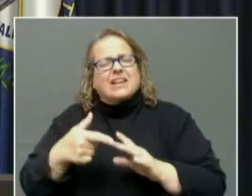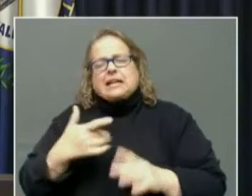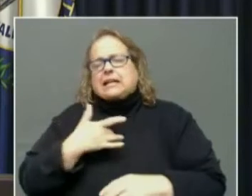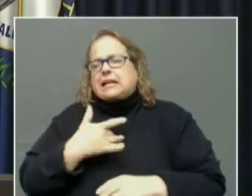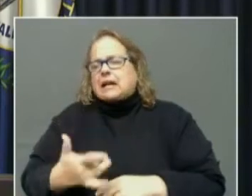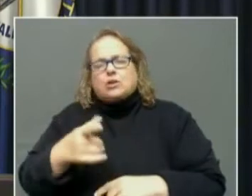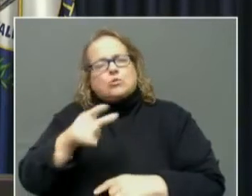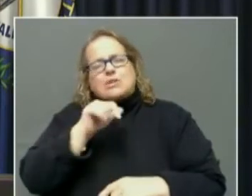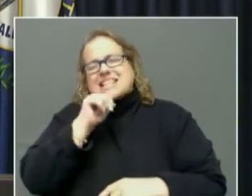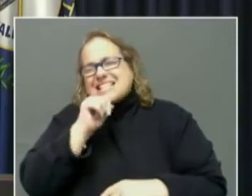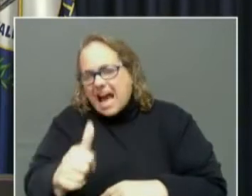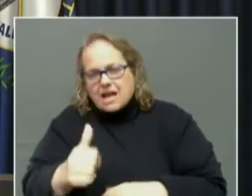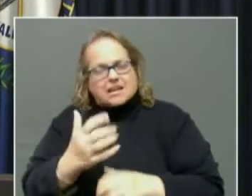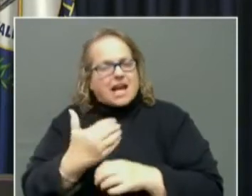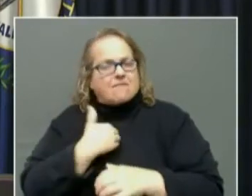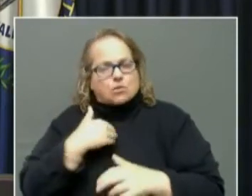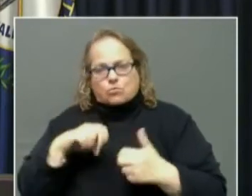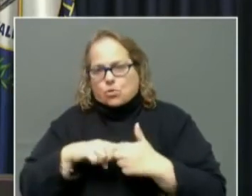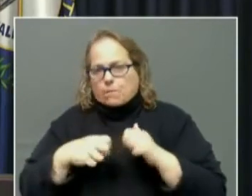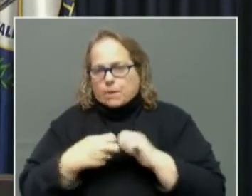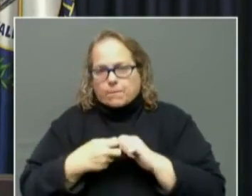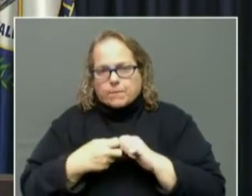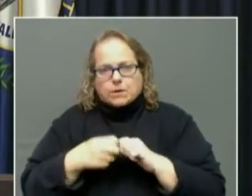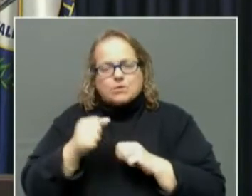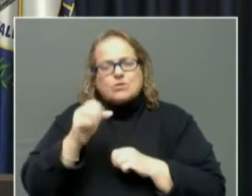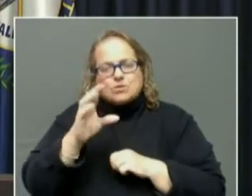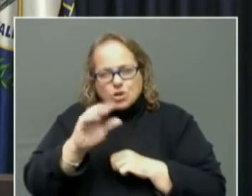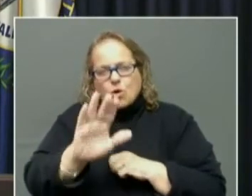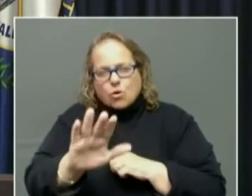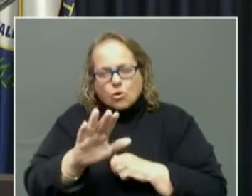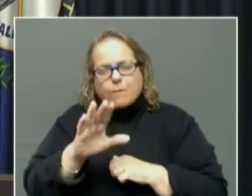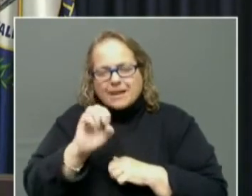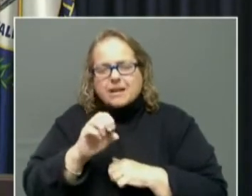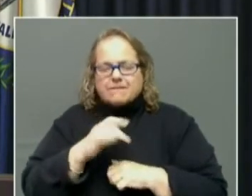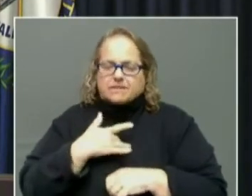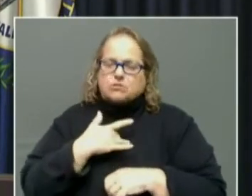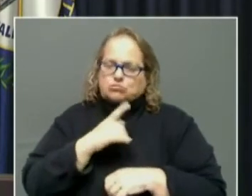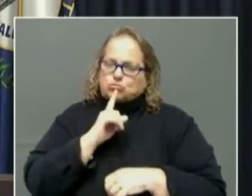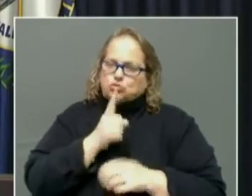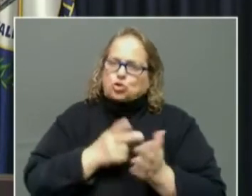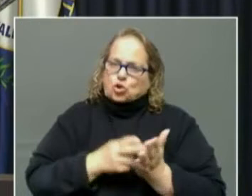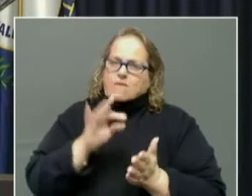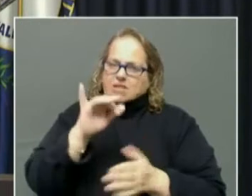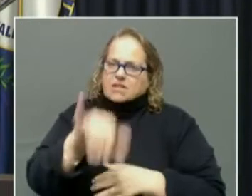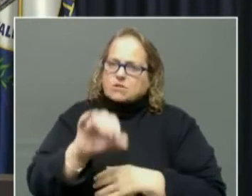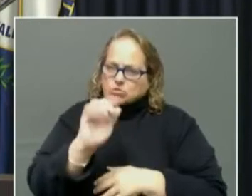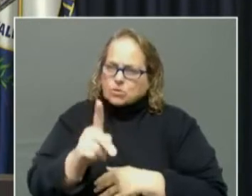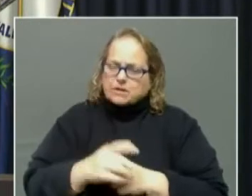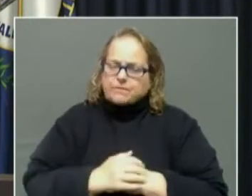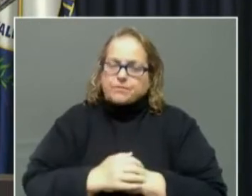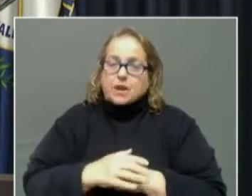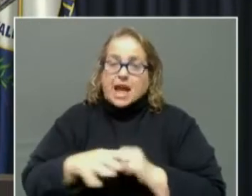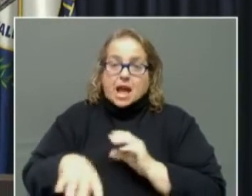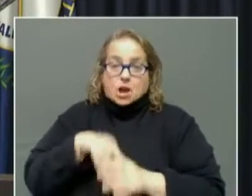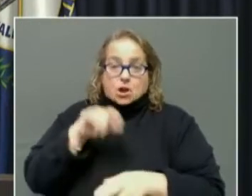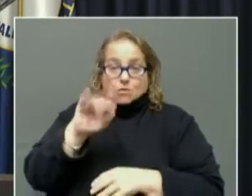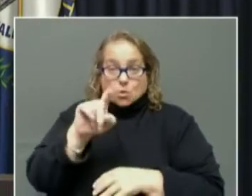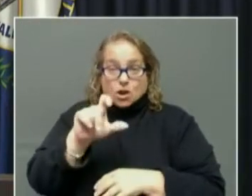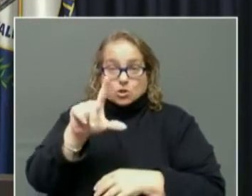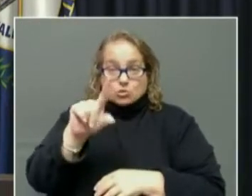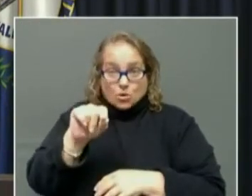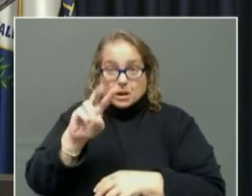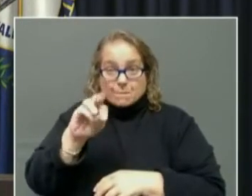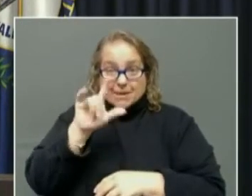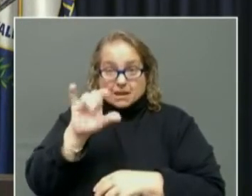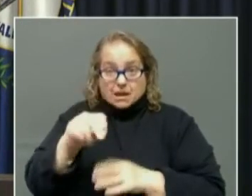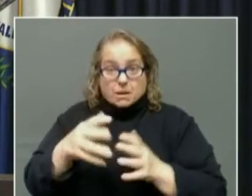So you should be further reassured if that's the case. As of yesterday, more than 120 million Americans have received at least 1 dose of